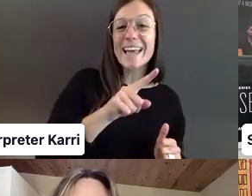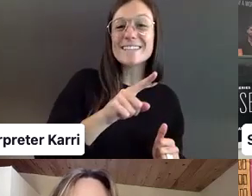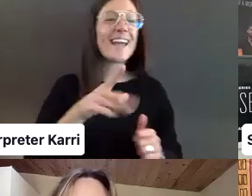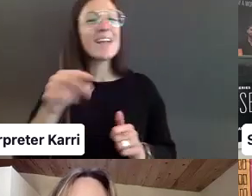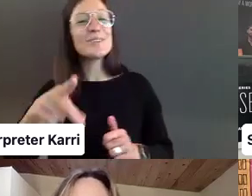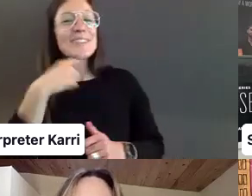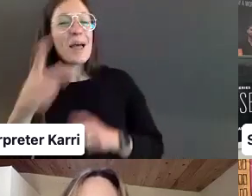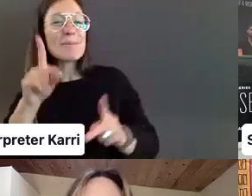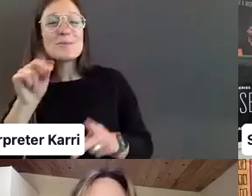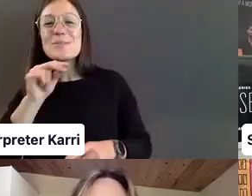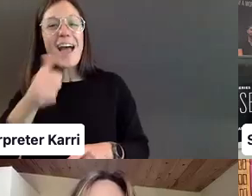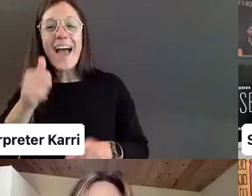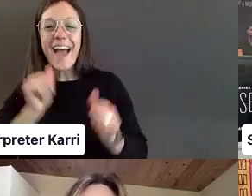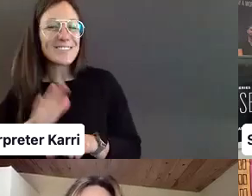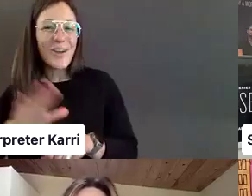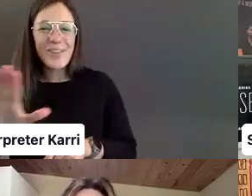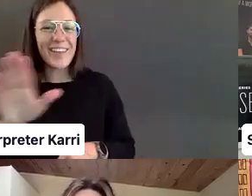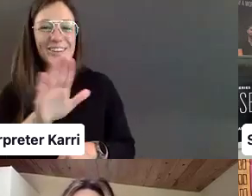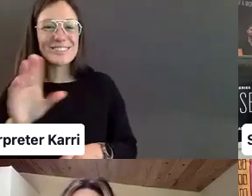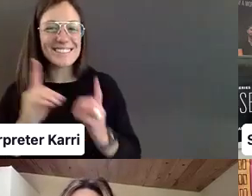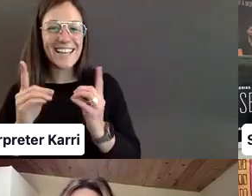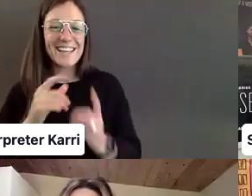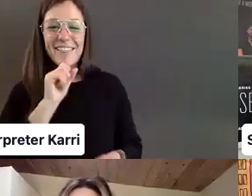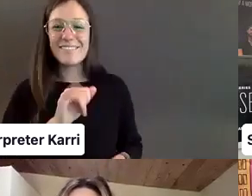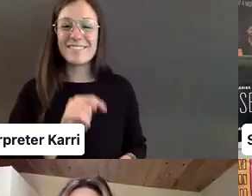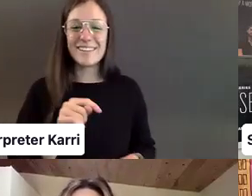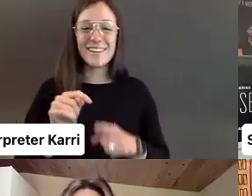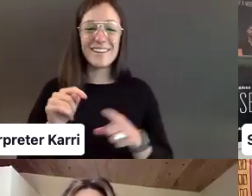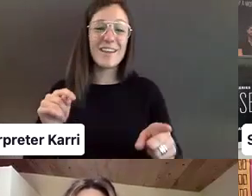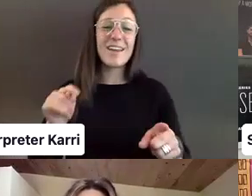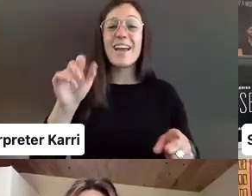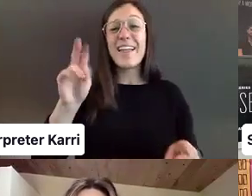beautiful, elegant little like think about that. Good. Because Good. we know how empty it is.